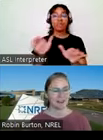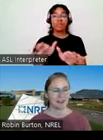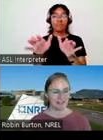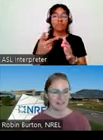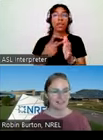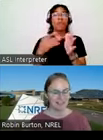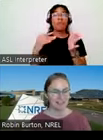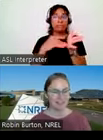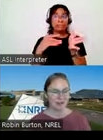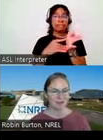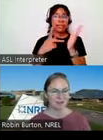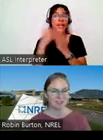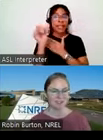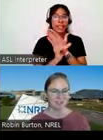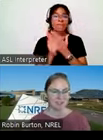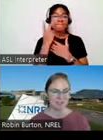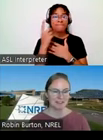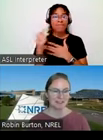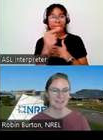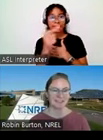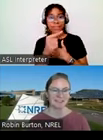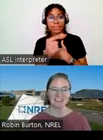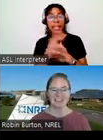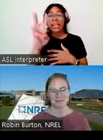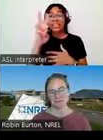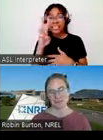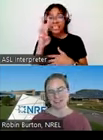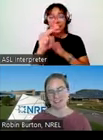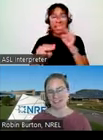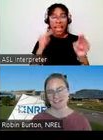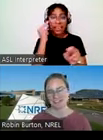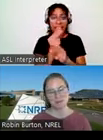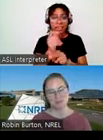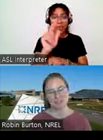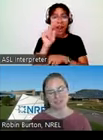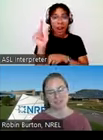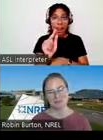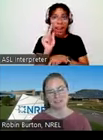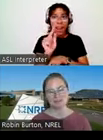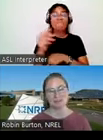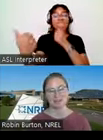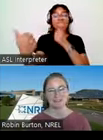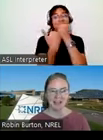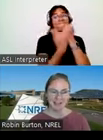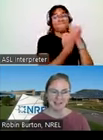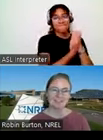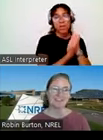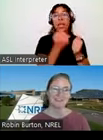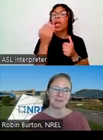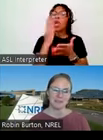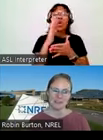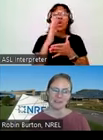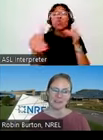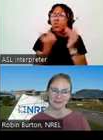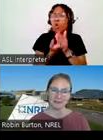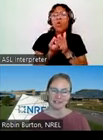there are, again, six national laboratories contributing to the study and providing just a little bit more detailed information about the tasks